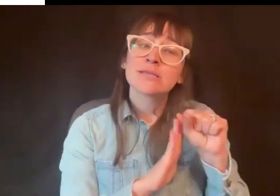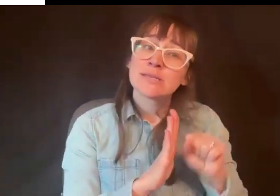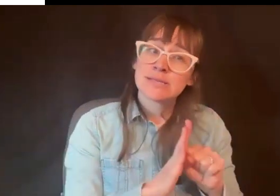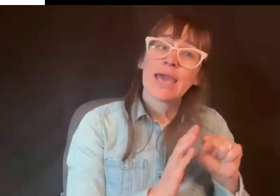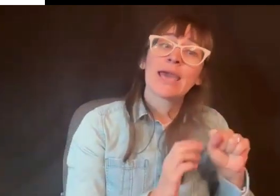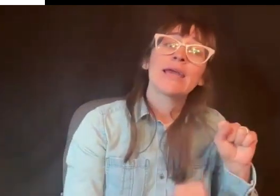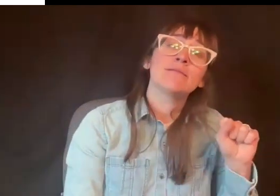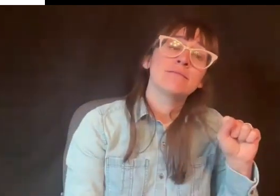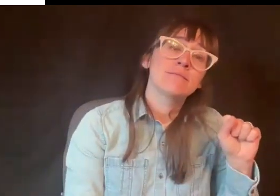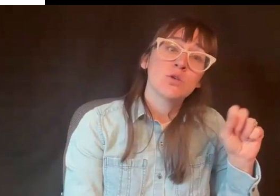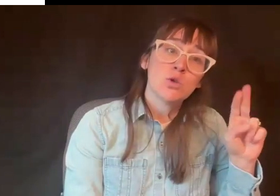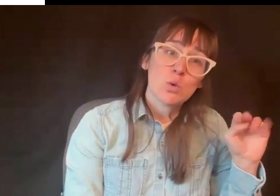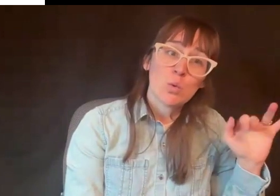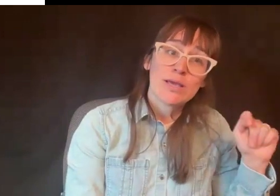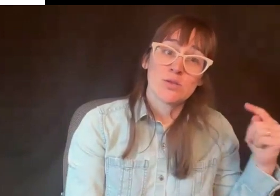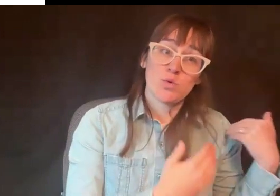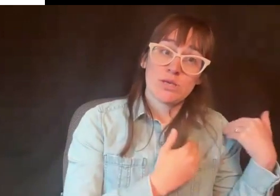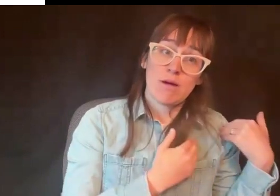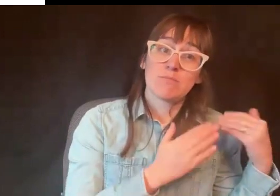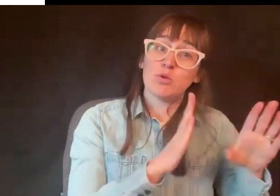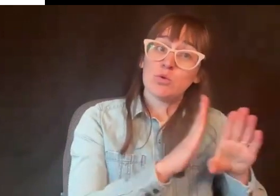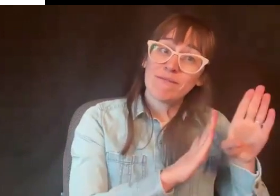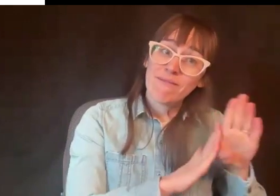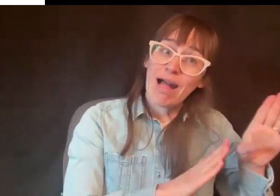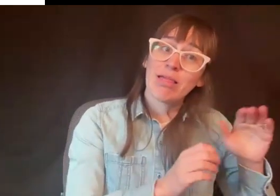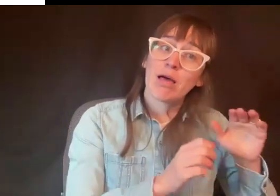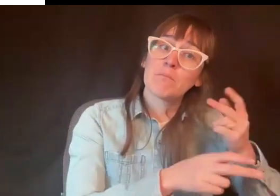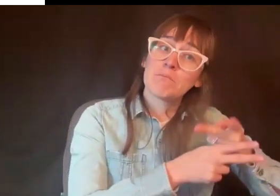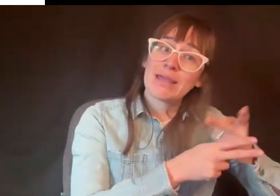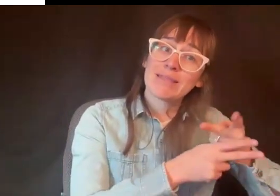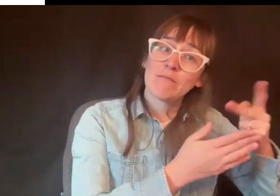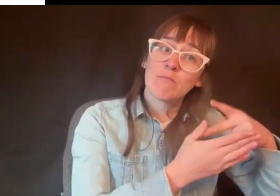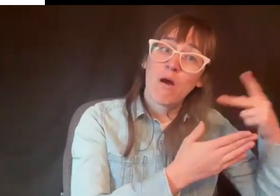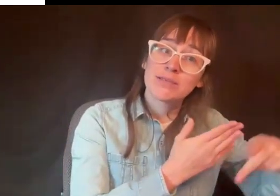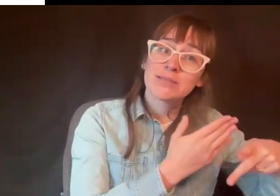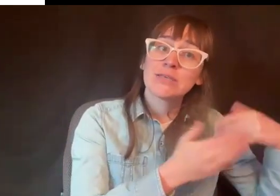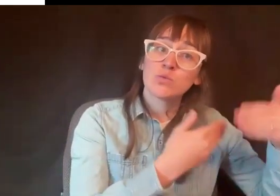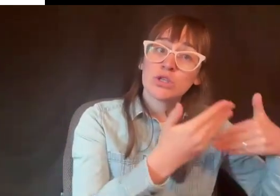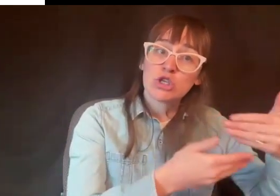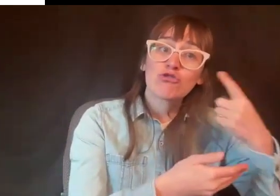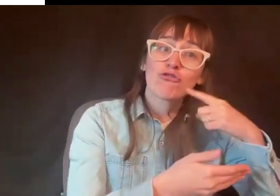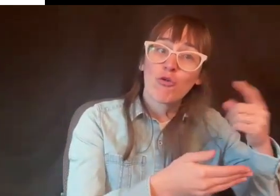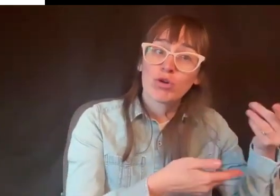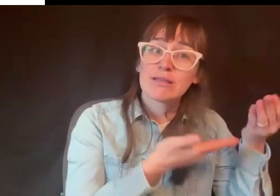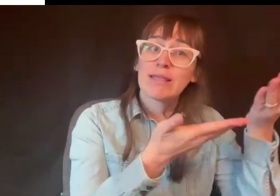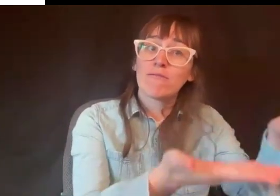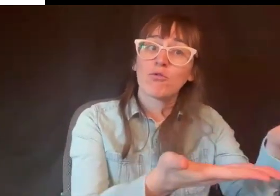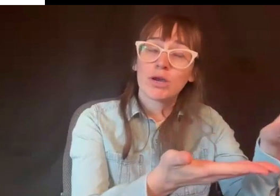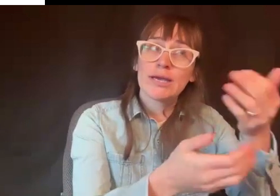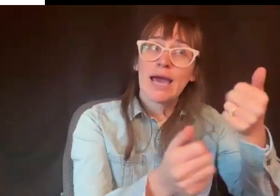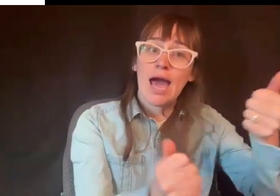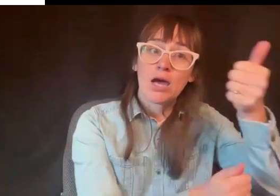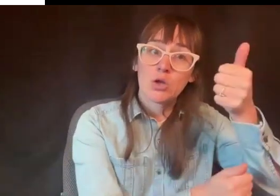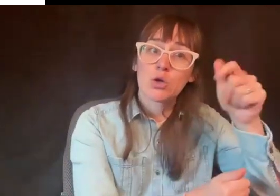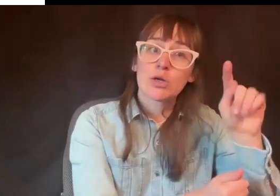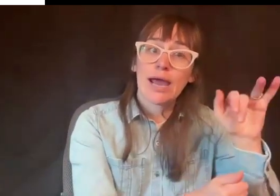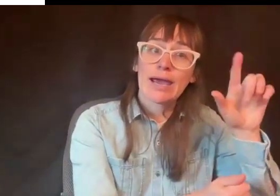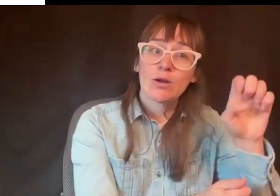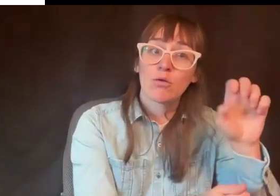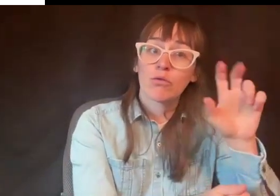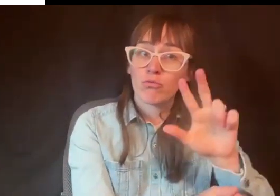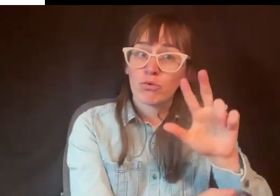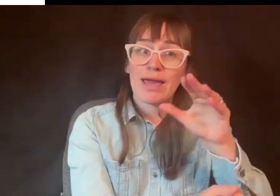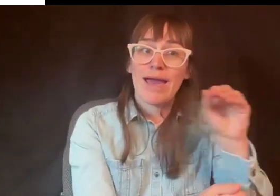for developing and maintaining policies and procedures for delivery of services under Titles 3 and 7 of the